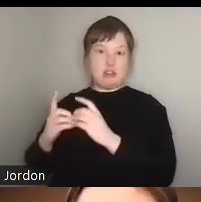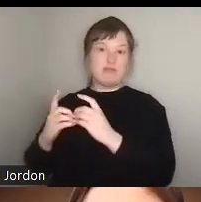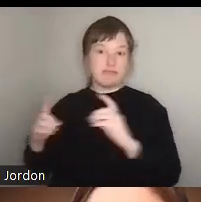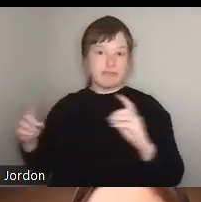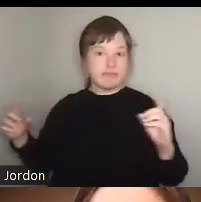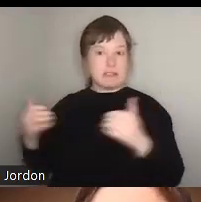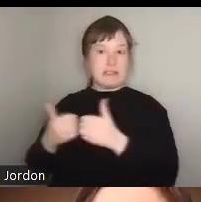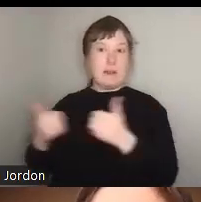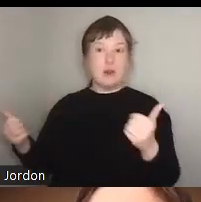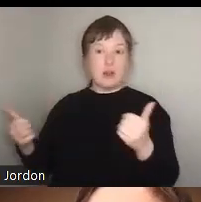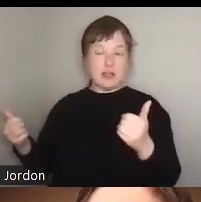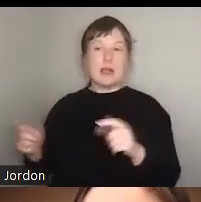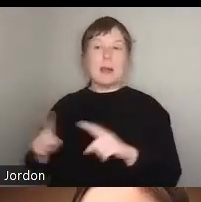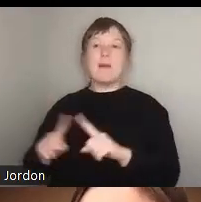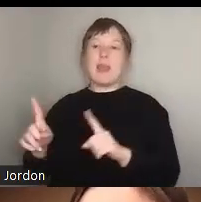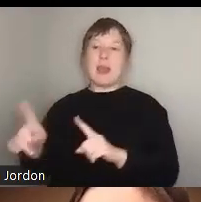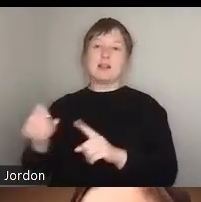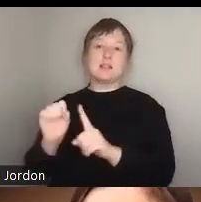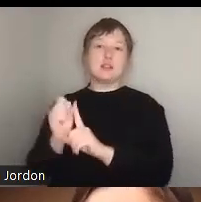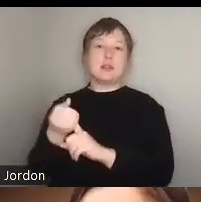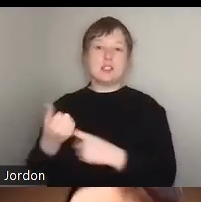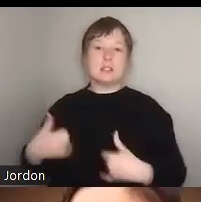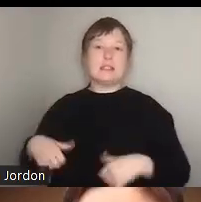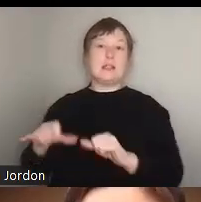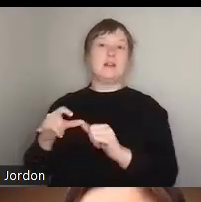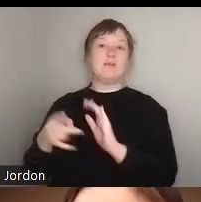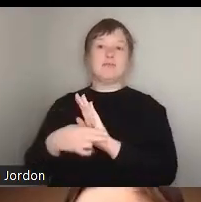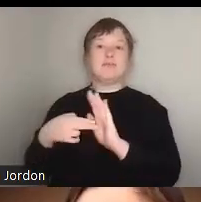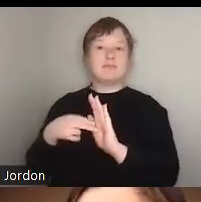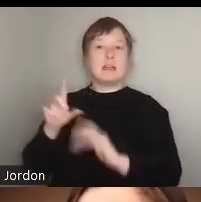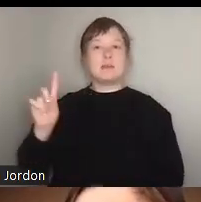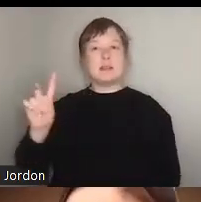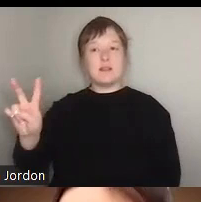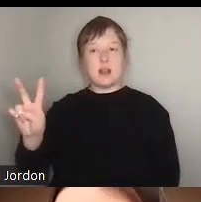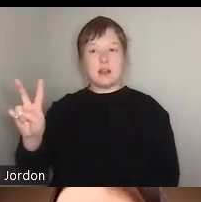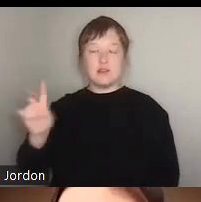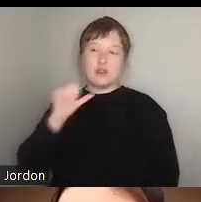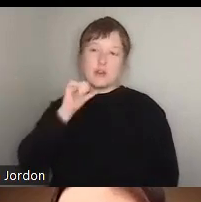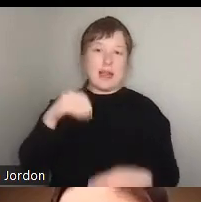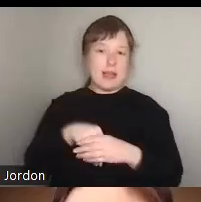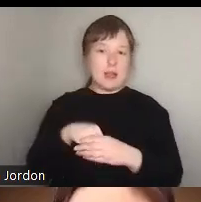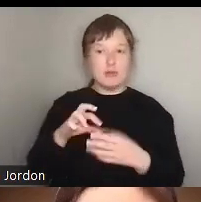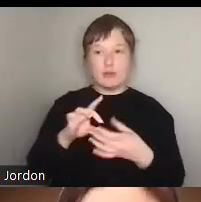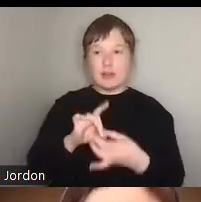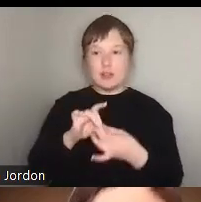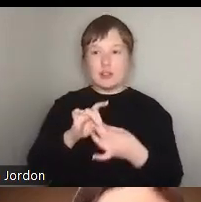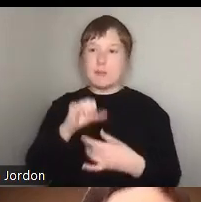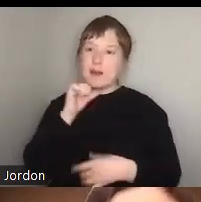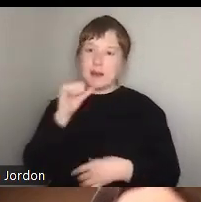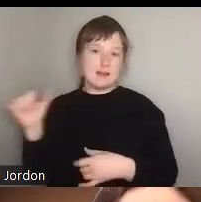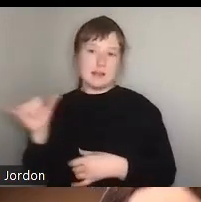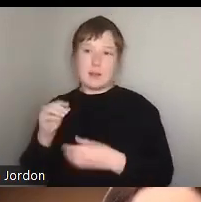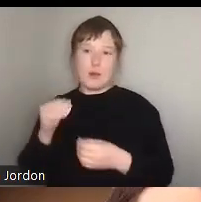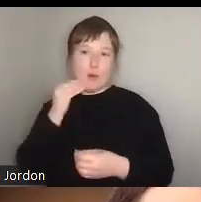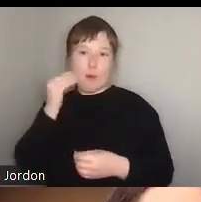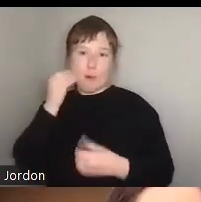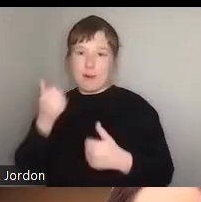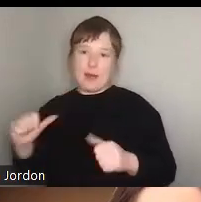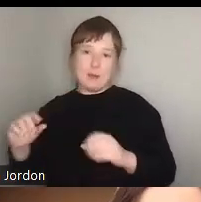still those instances get considered as domestic violence. They're not in a relationship and they're not in that same home anymore.